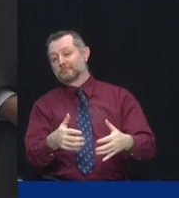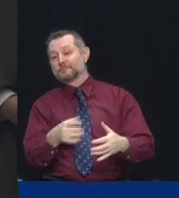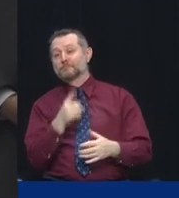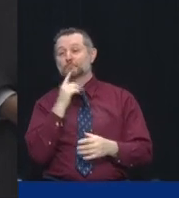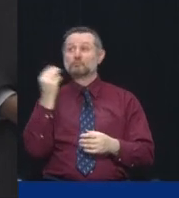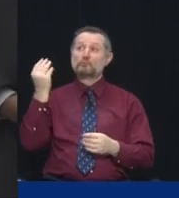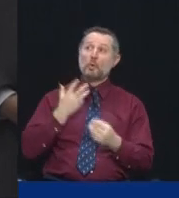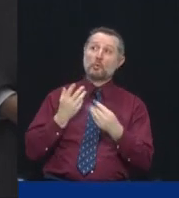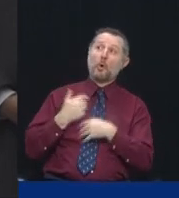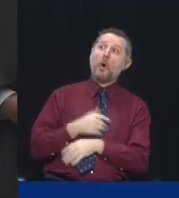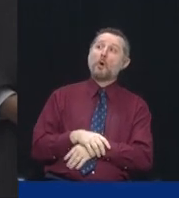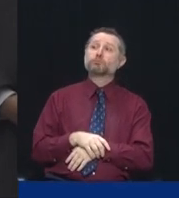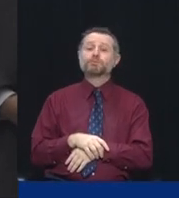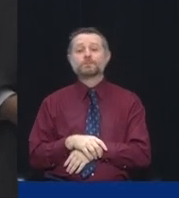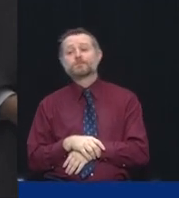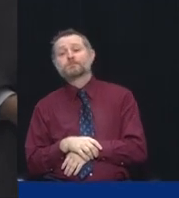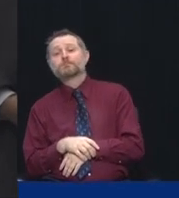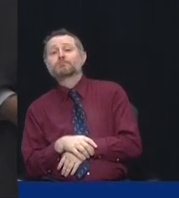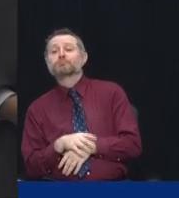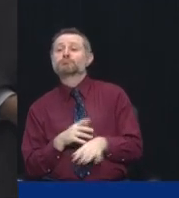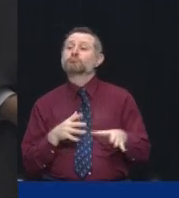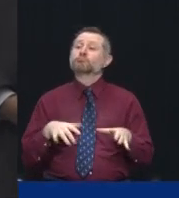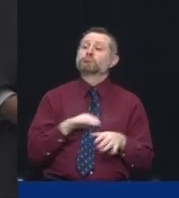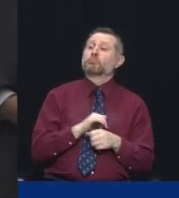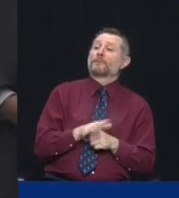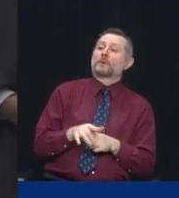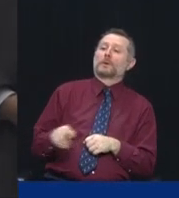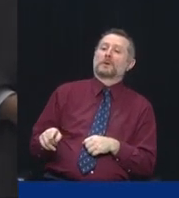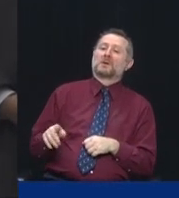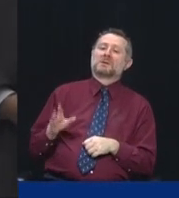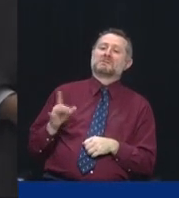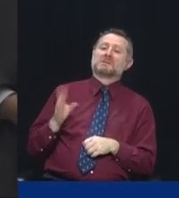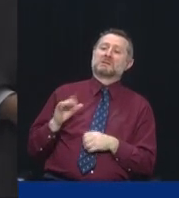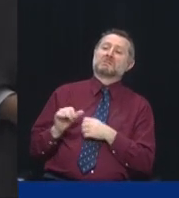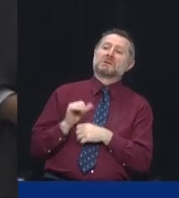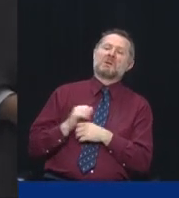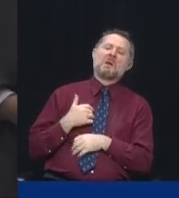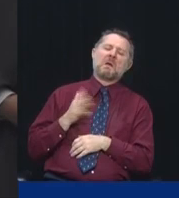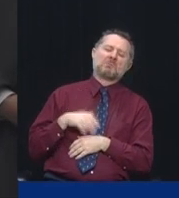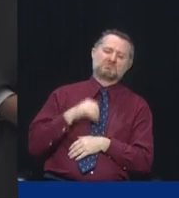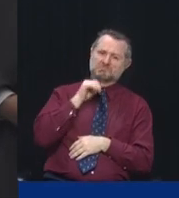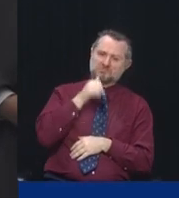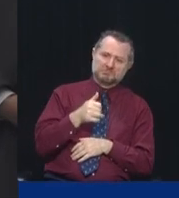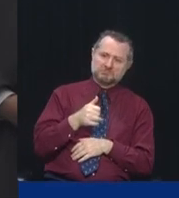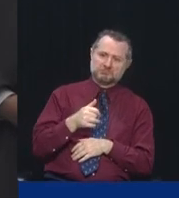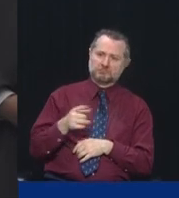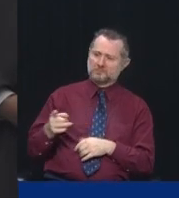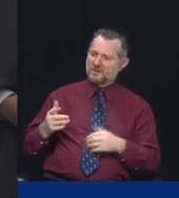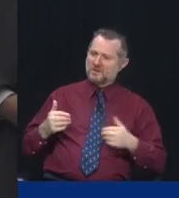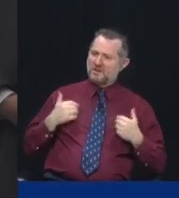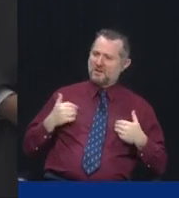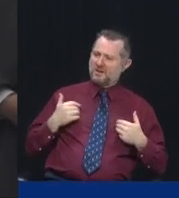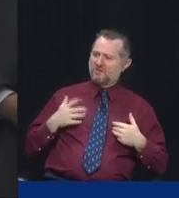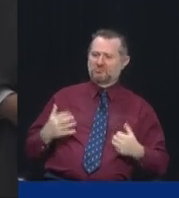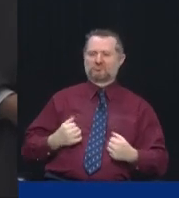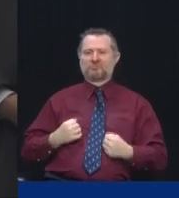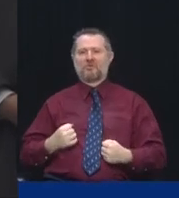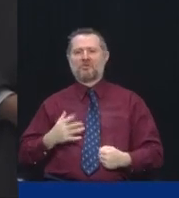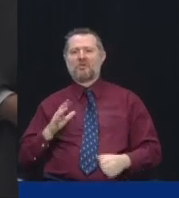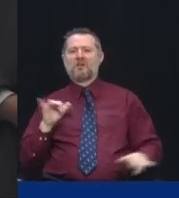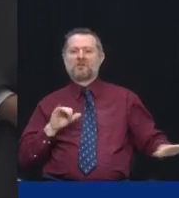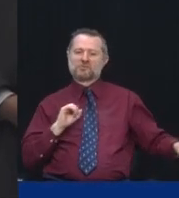less, this is less dangerous for them. They're young, they're strong, they're superheroes,